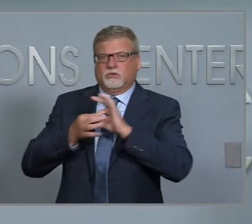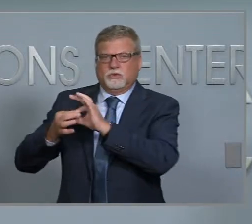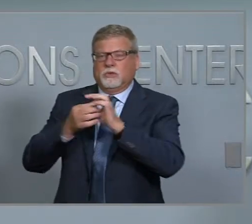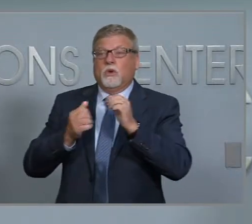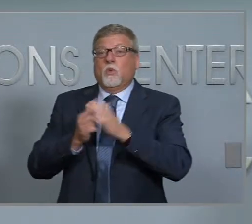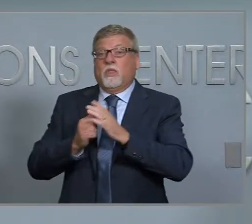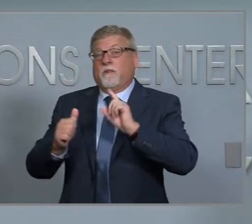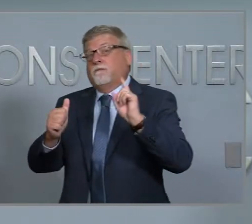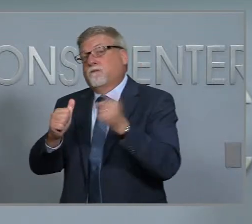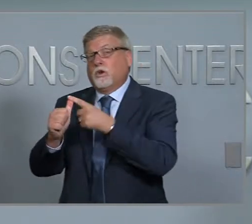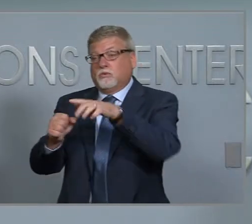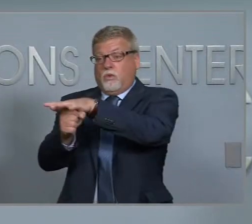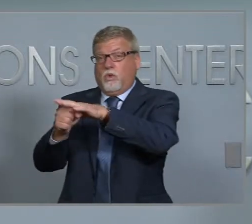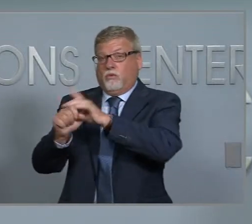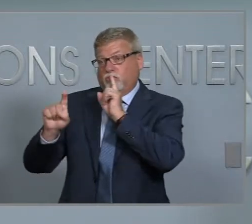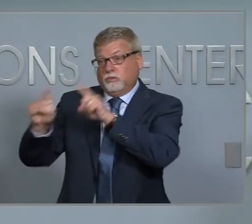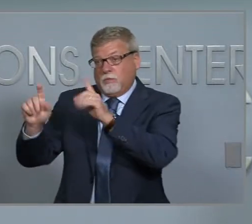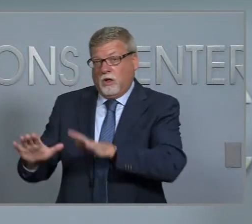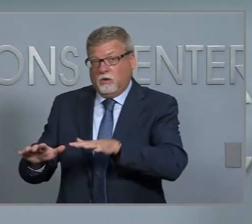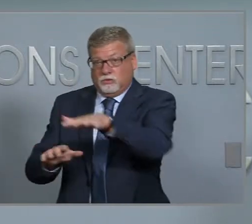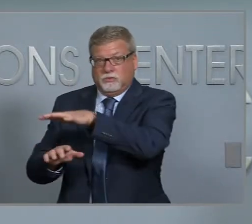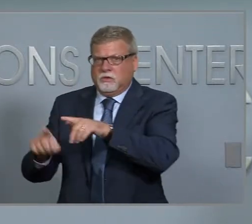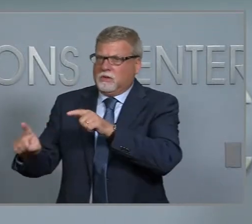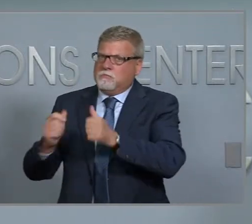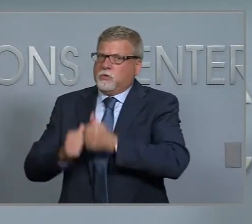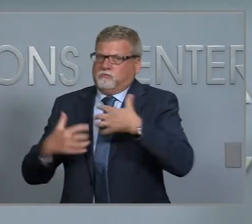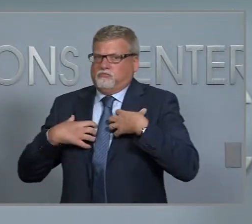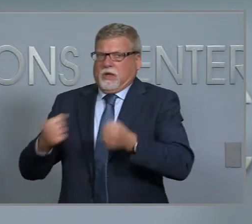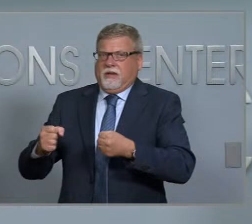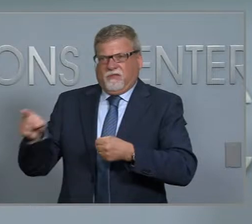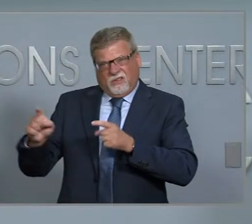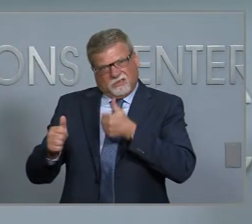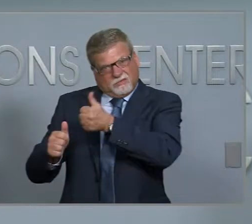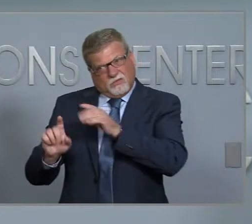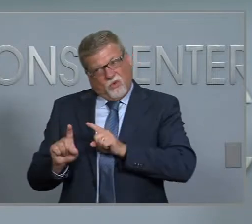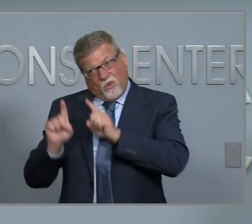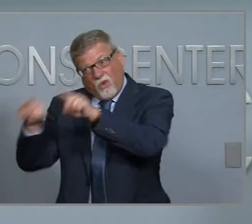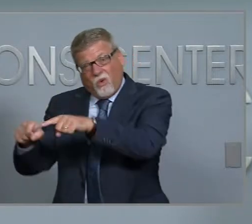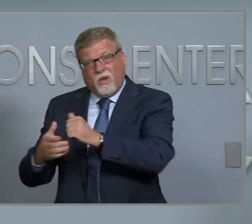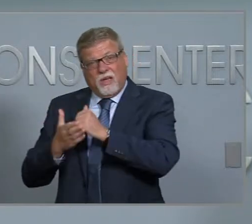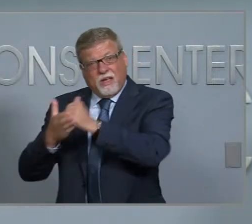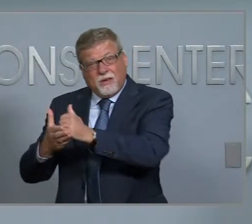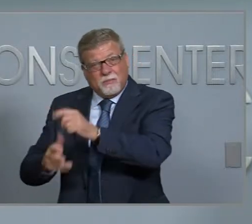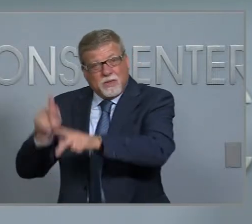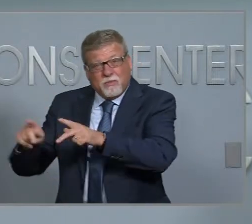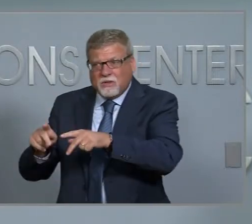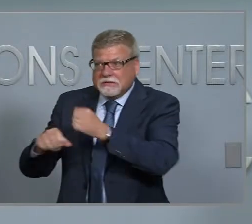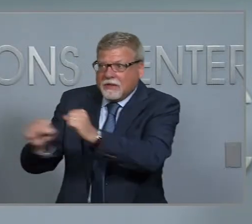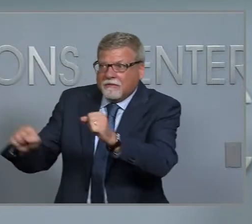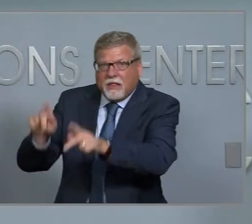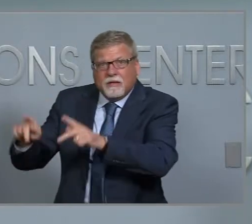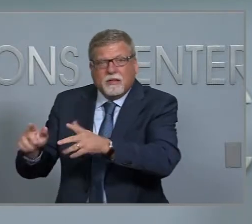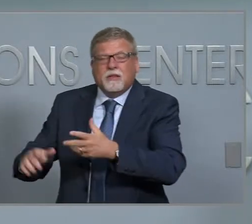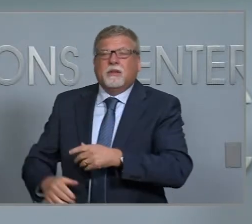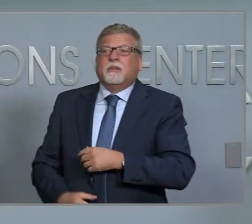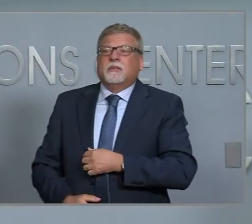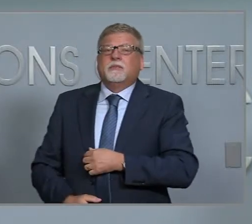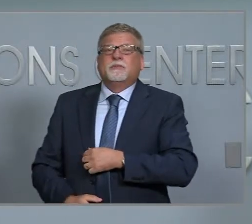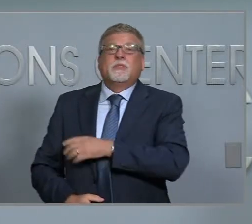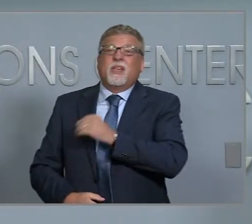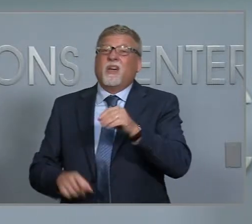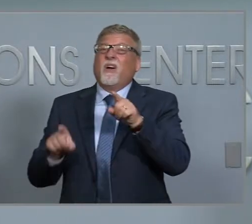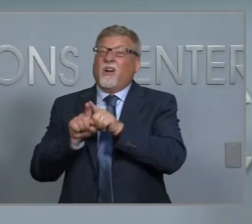are brave who go in and work to try to help people. And I think also with riverine